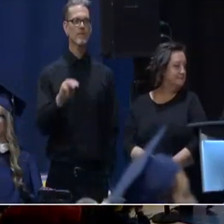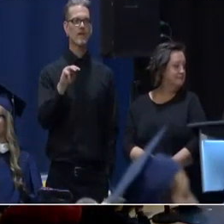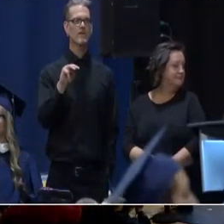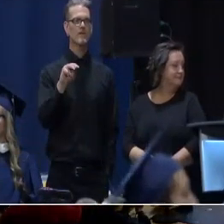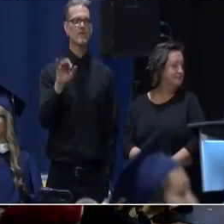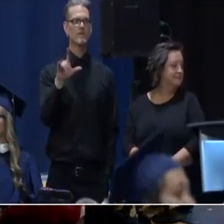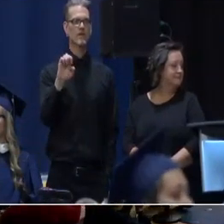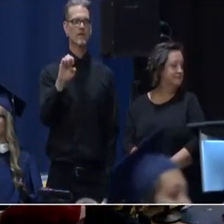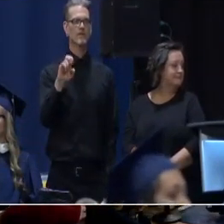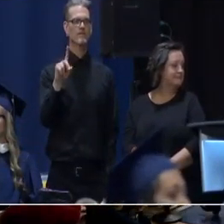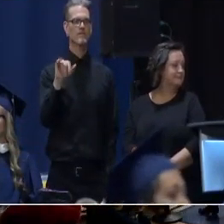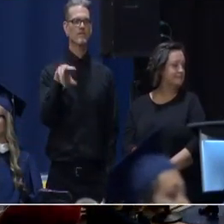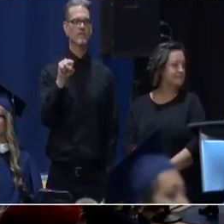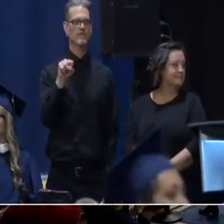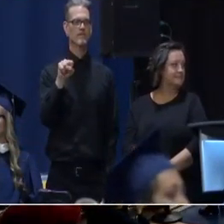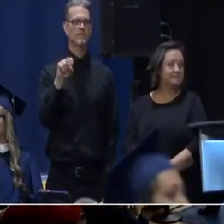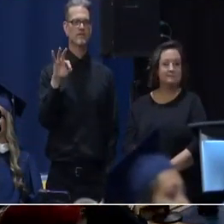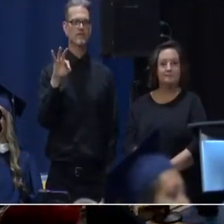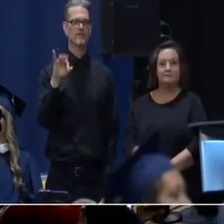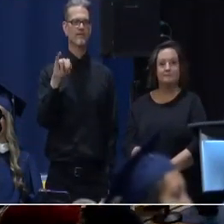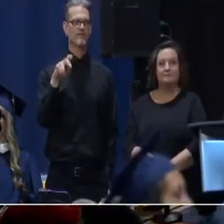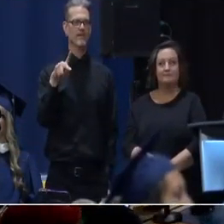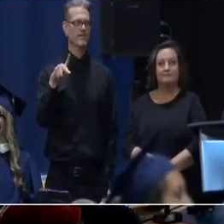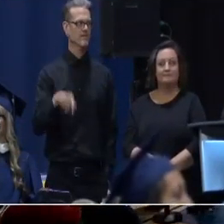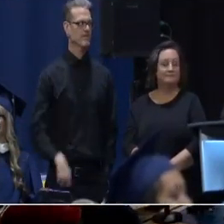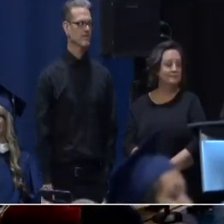Michelle Davis Fick.